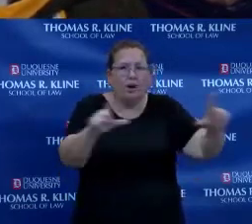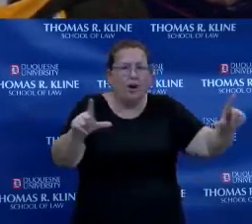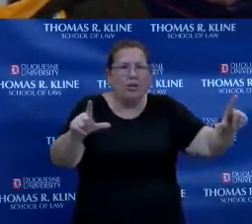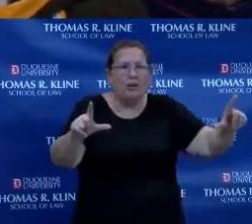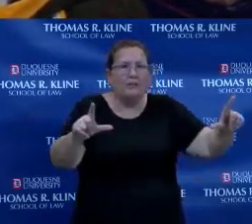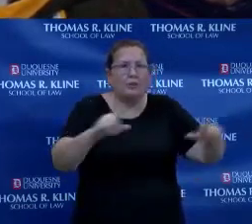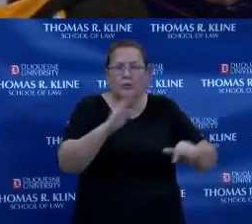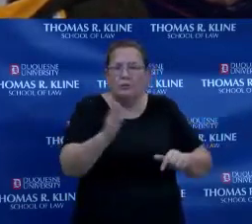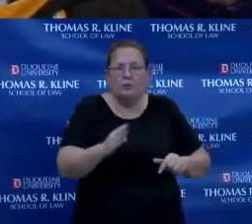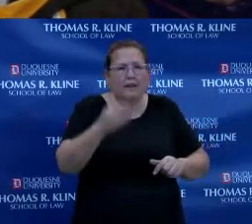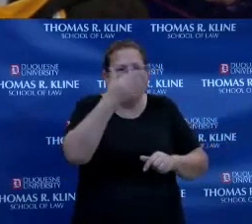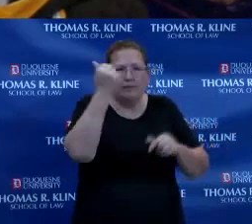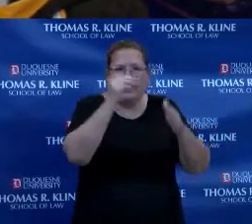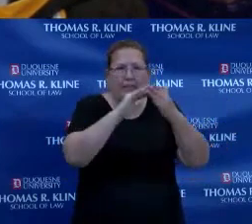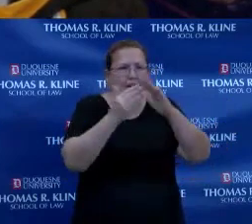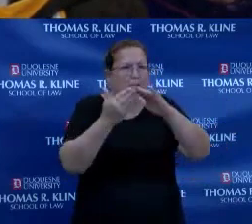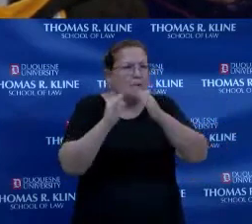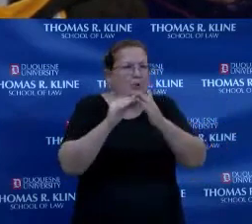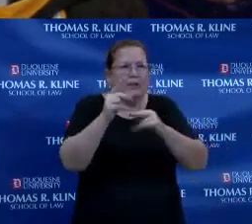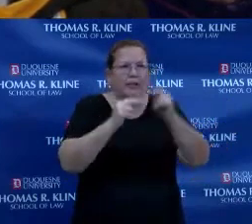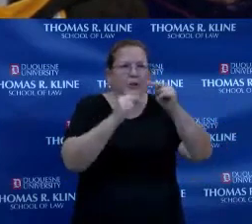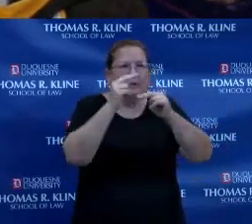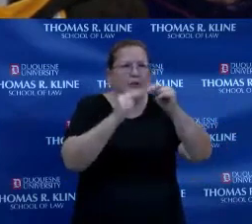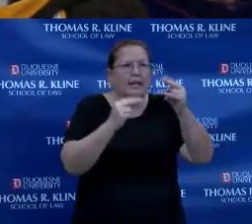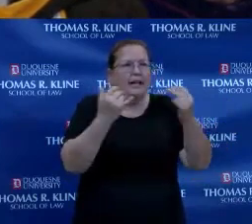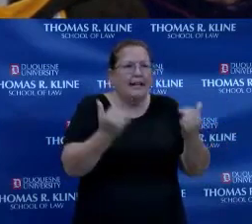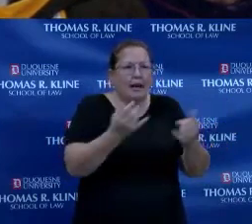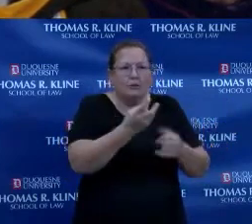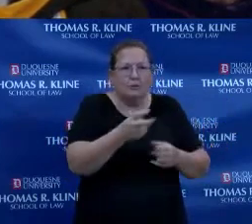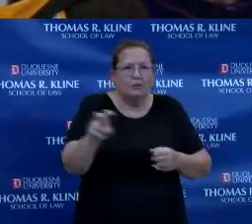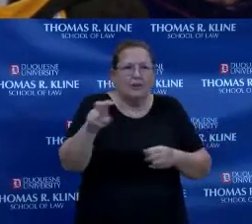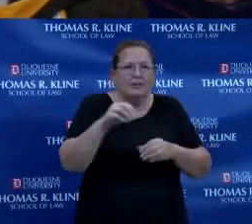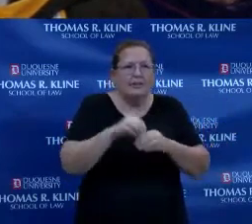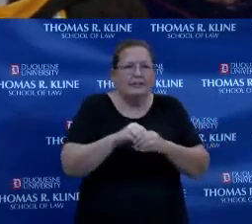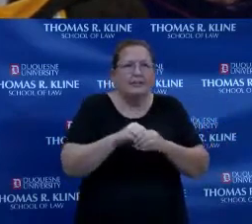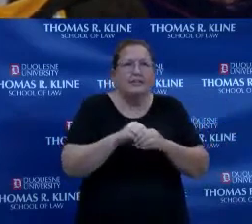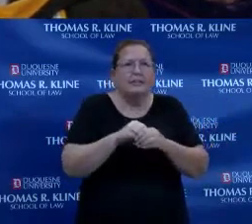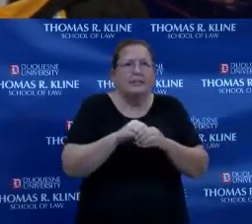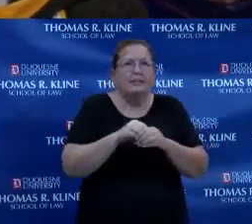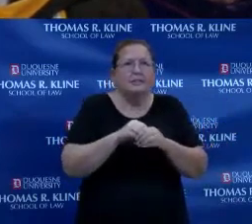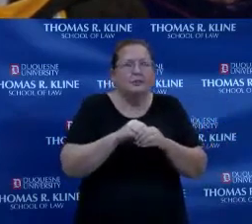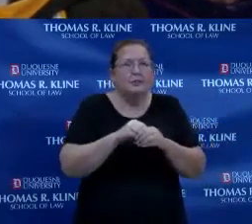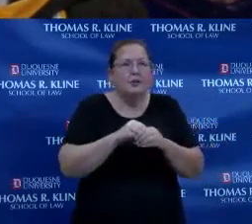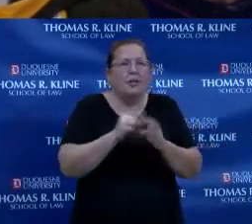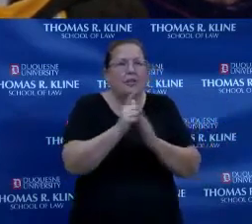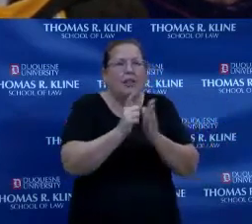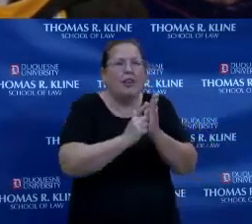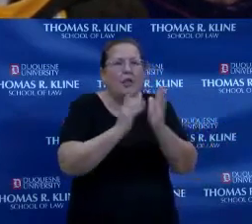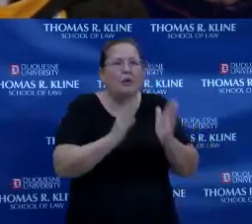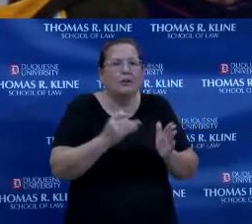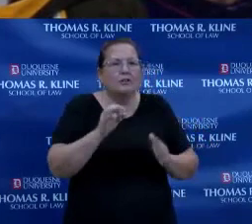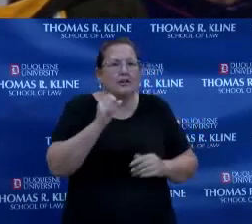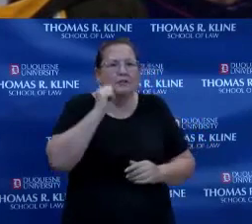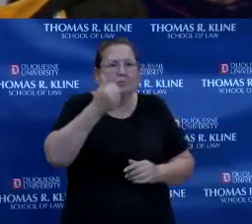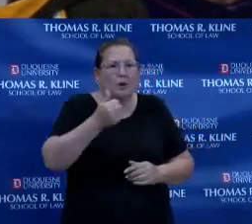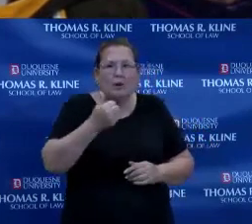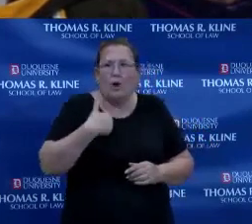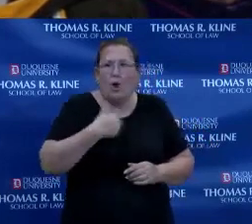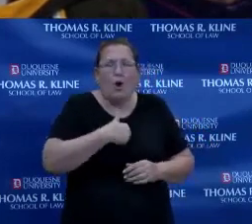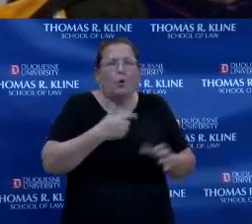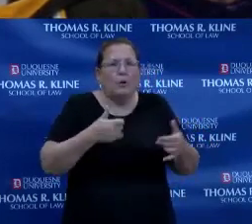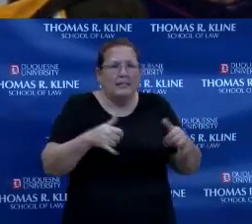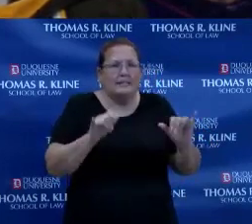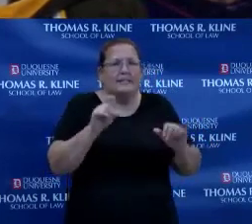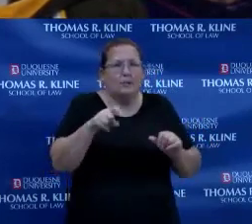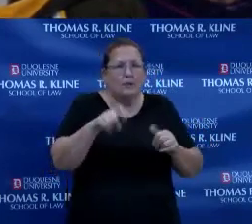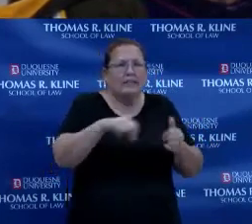have built as we transition into the lawyers of tomorrow. We will still need each other long after we leave this